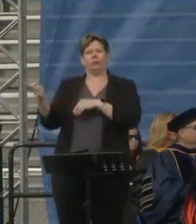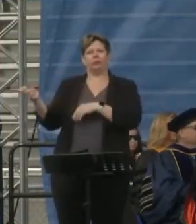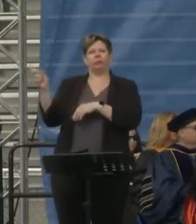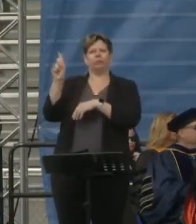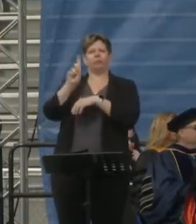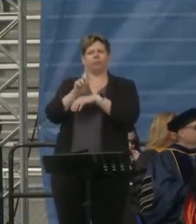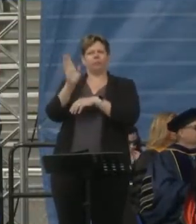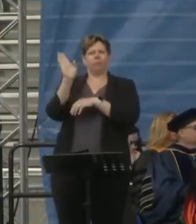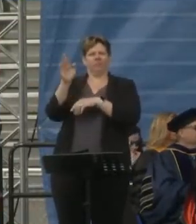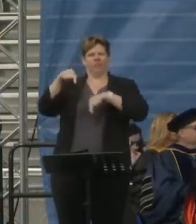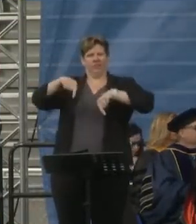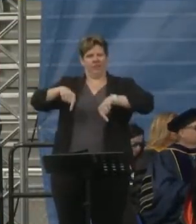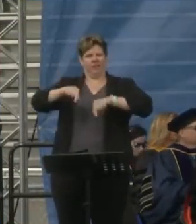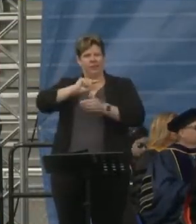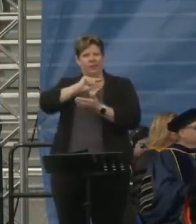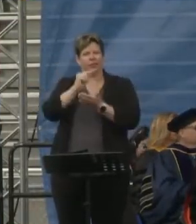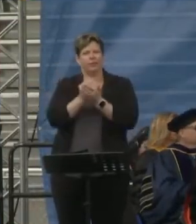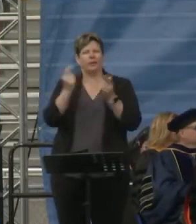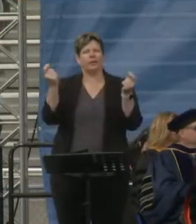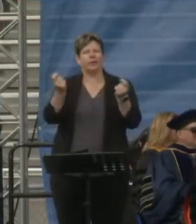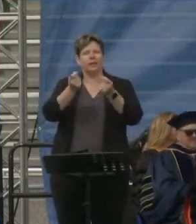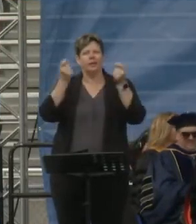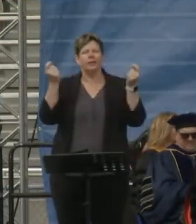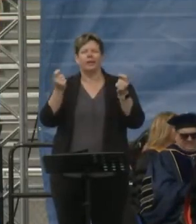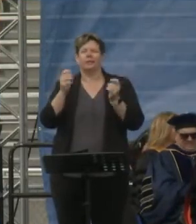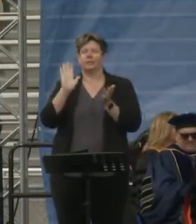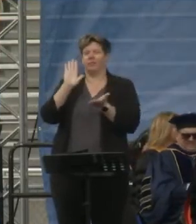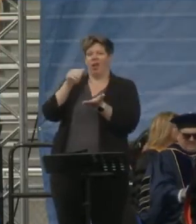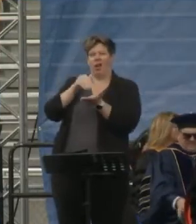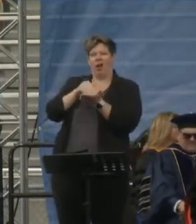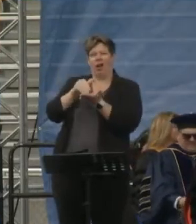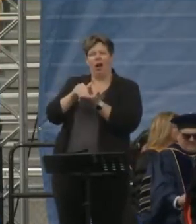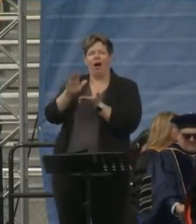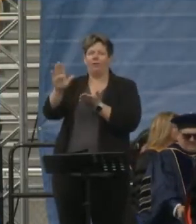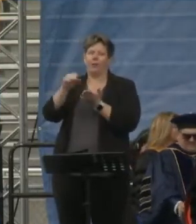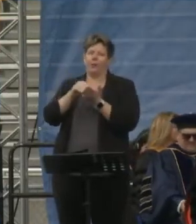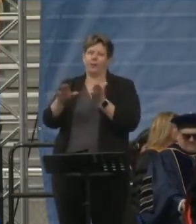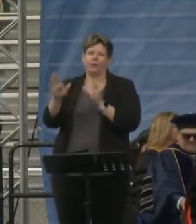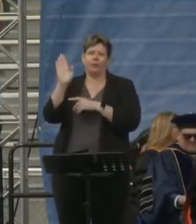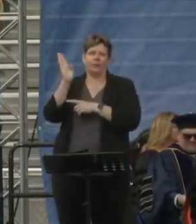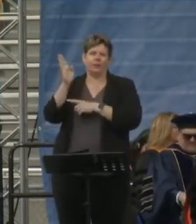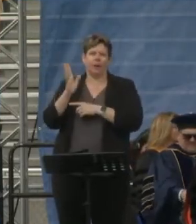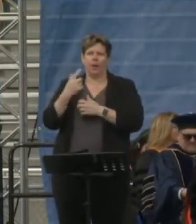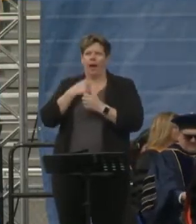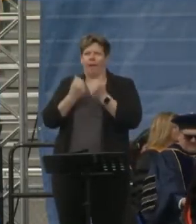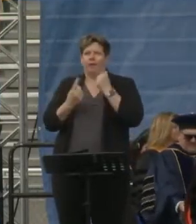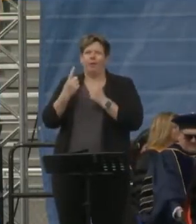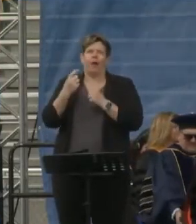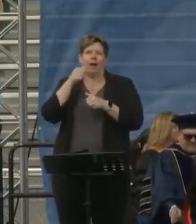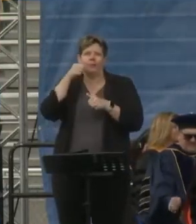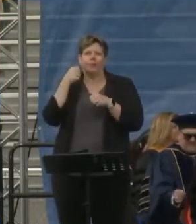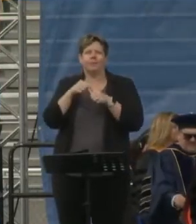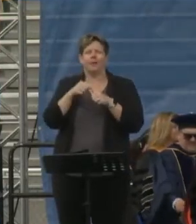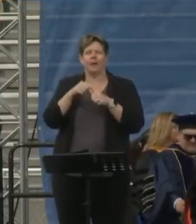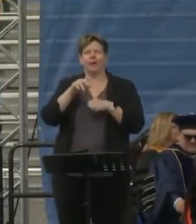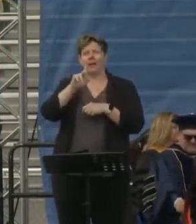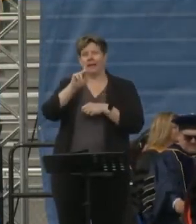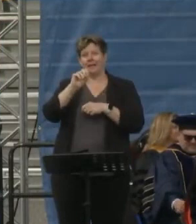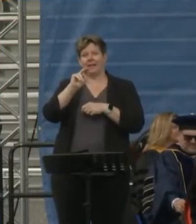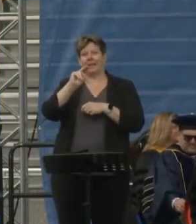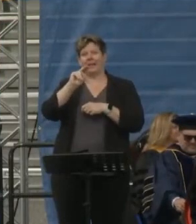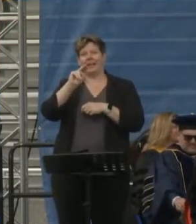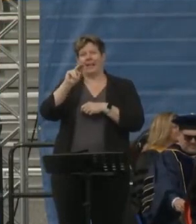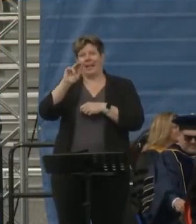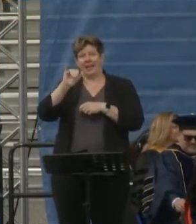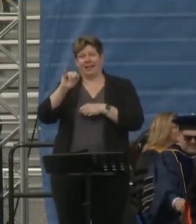at commencement. They are often the highlight of the day. Kenny Houston is graduating